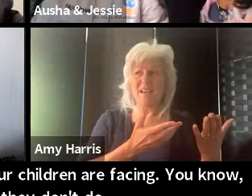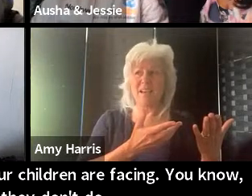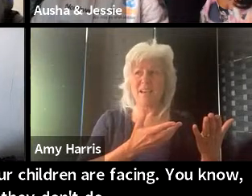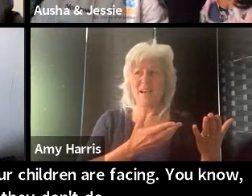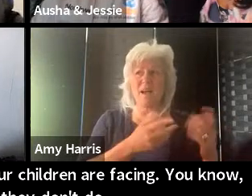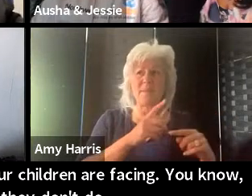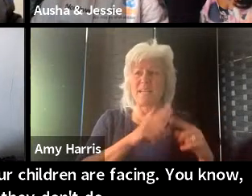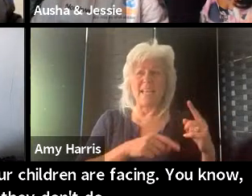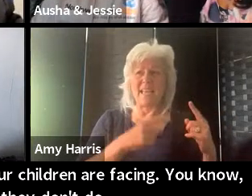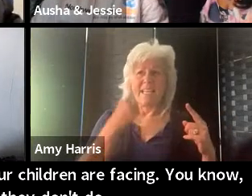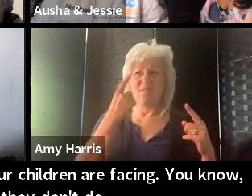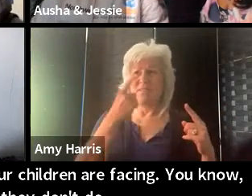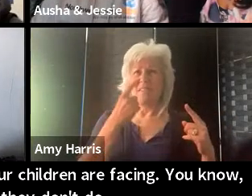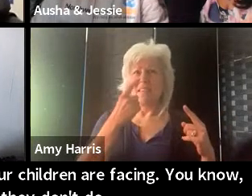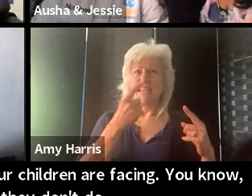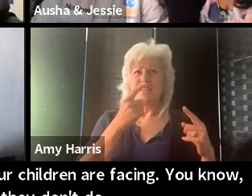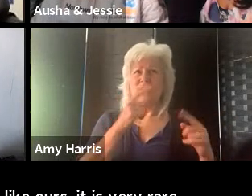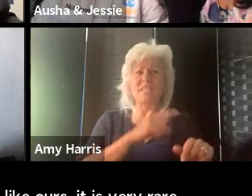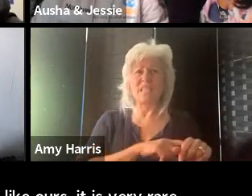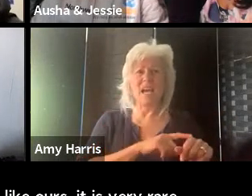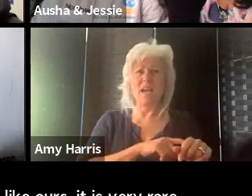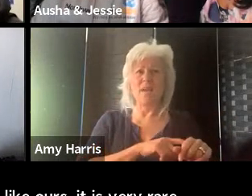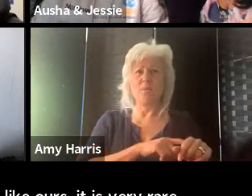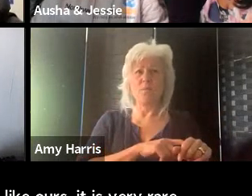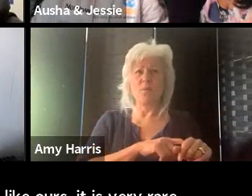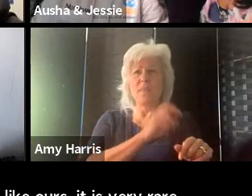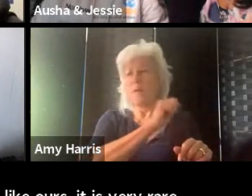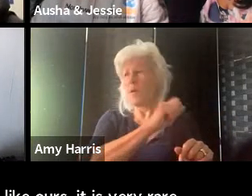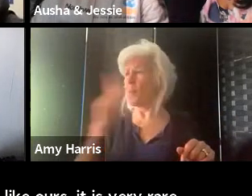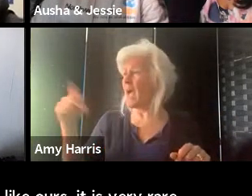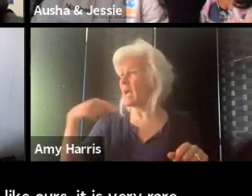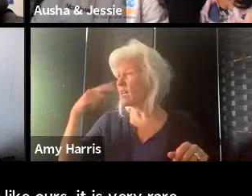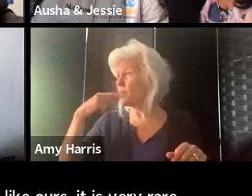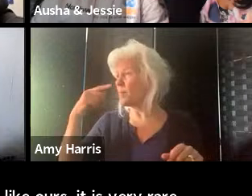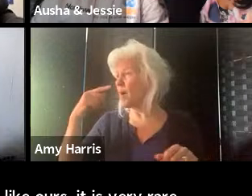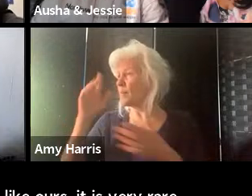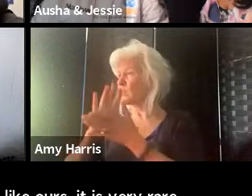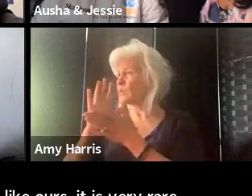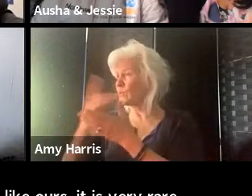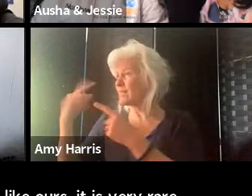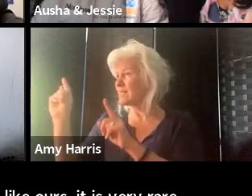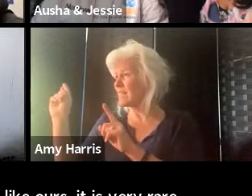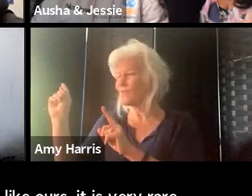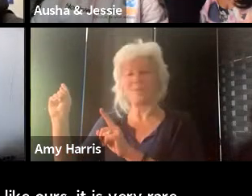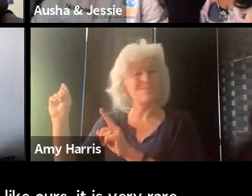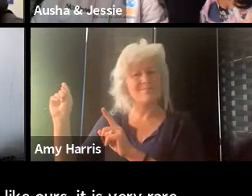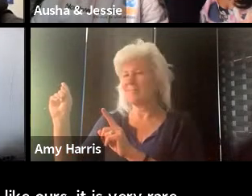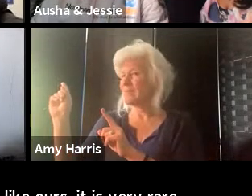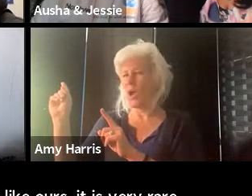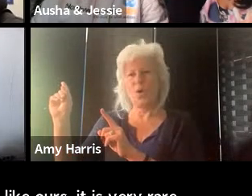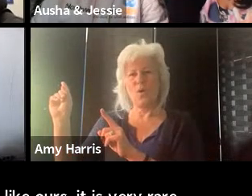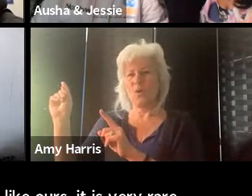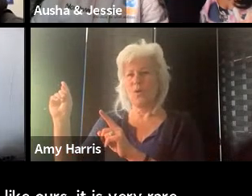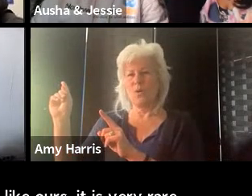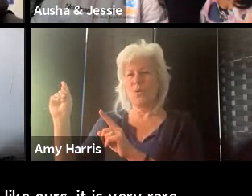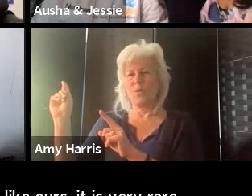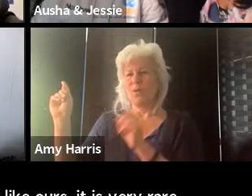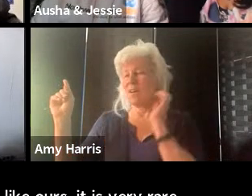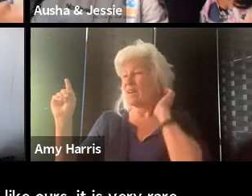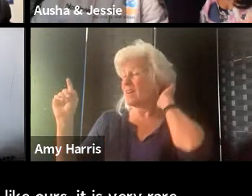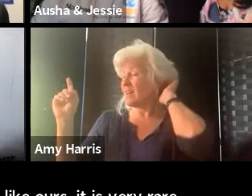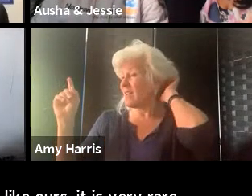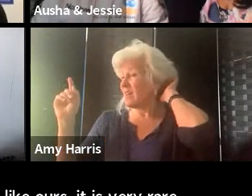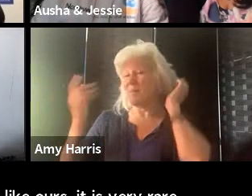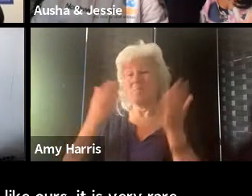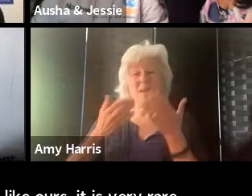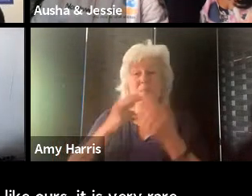of anything off the top of my head where a child would go back into a public school and try again. They may end up in a residential setting. They may end up